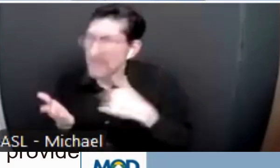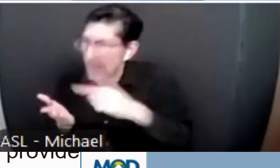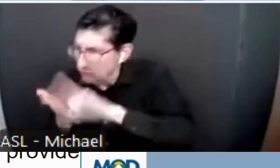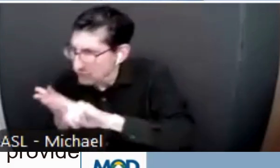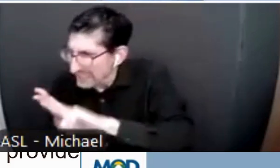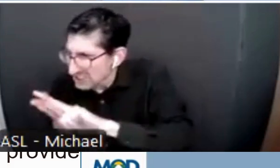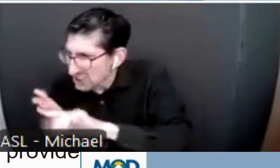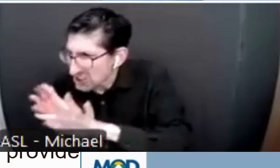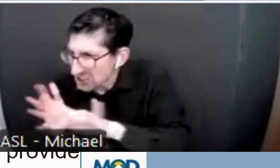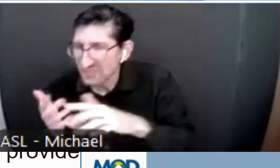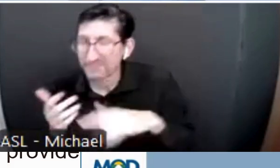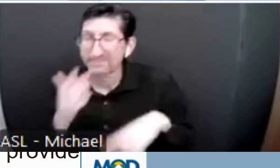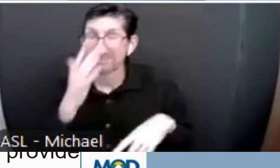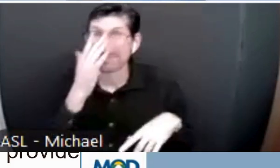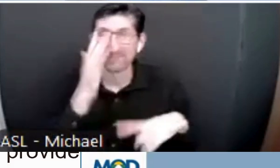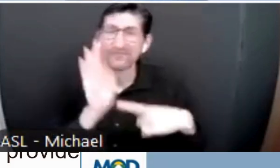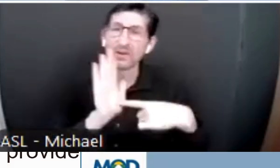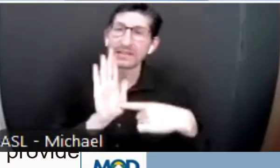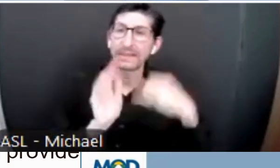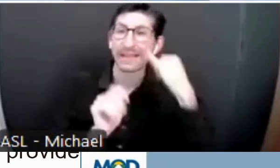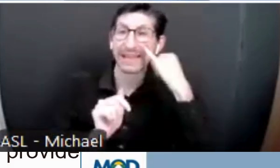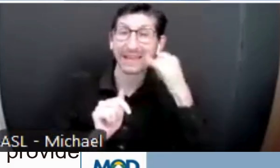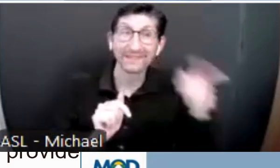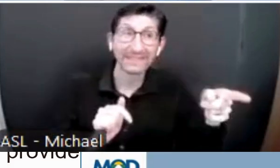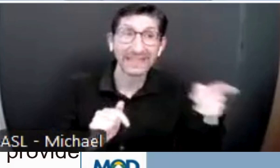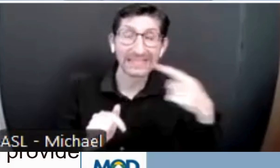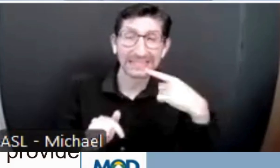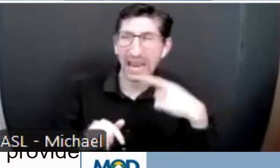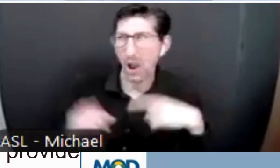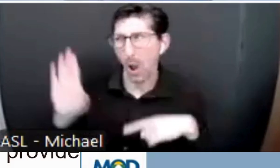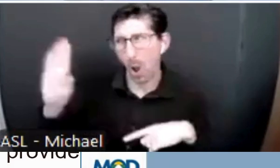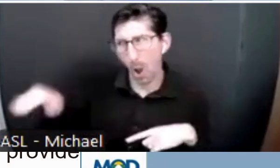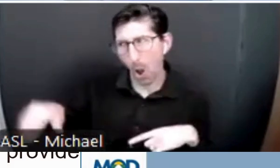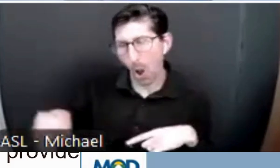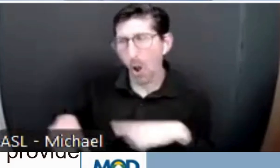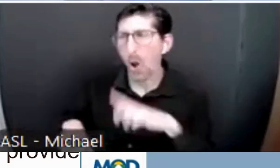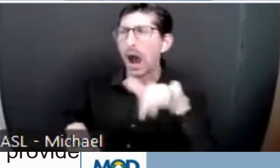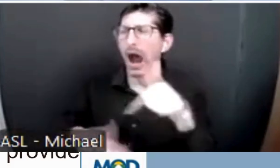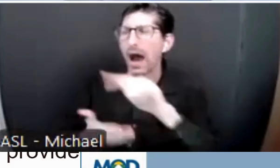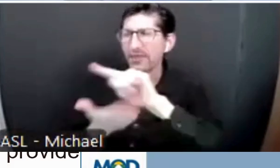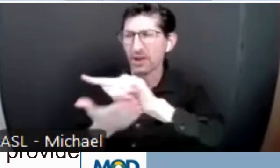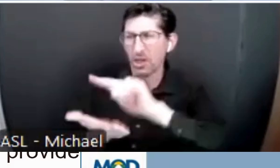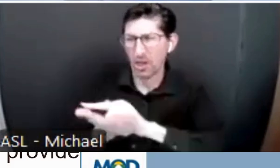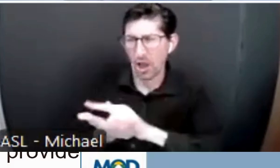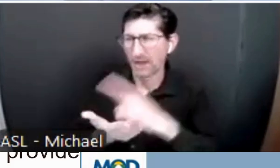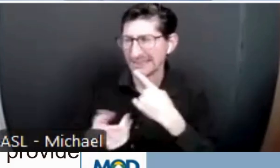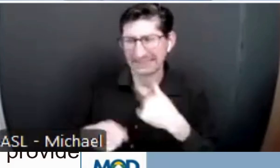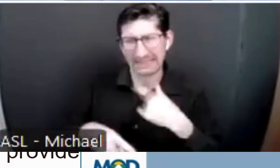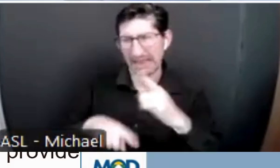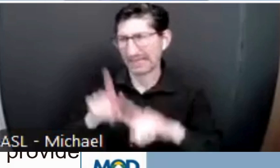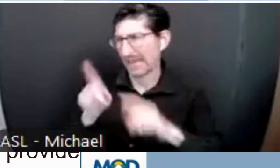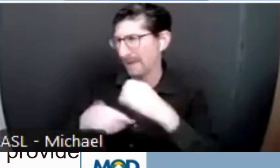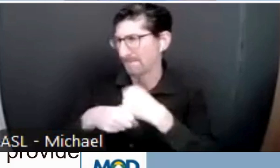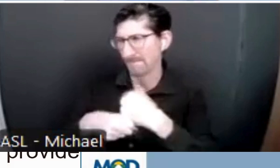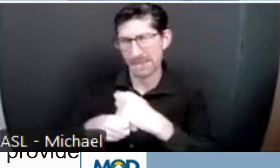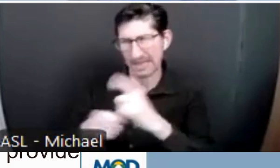particularly if someone says, you know, there's this other law in the way that's preventing me from doing this. I can't,